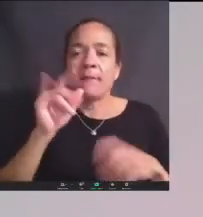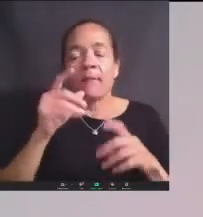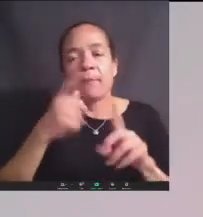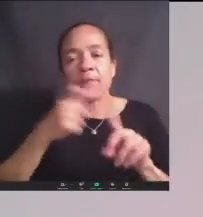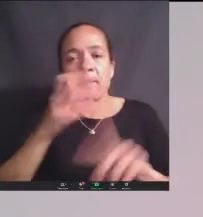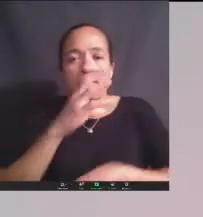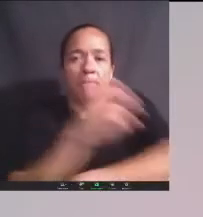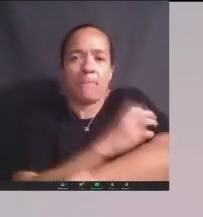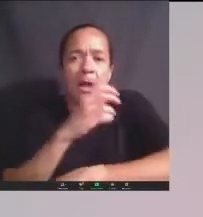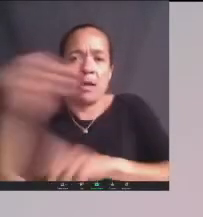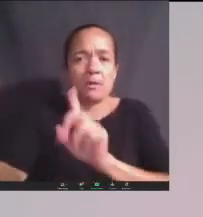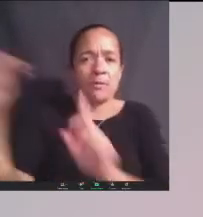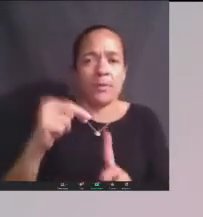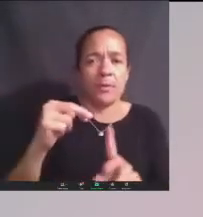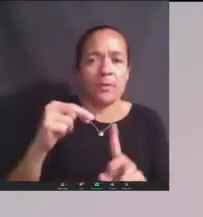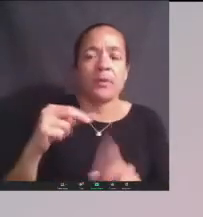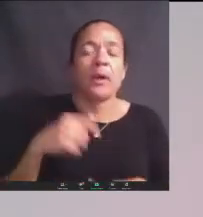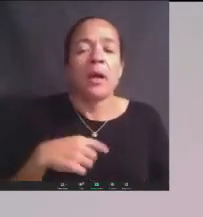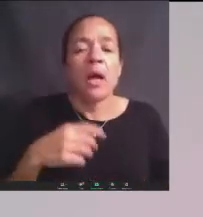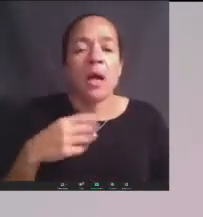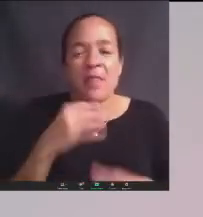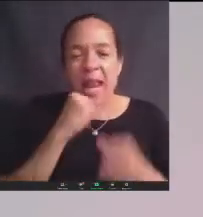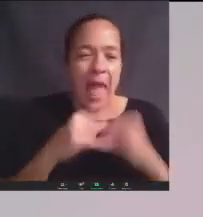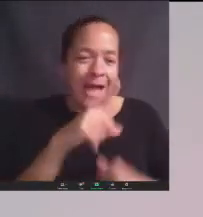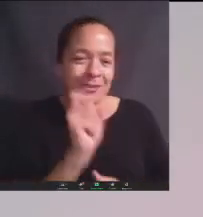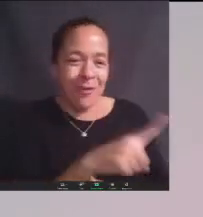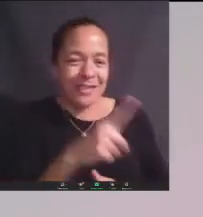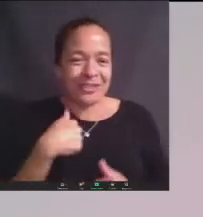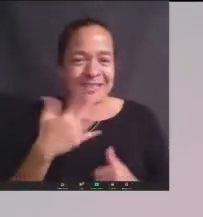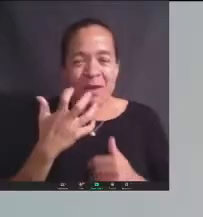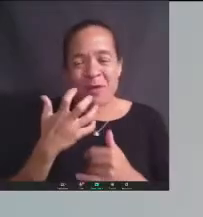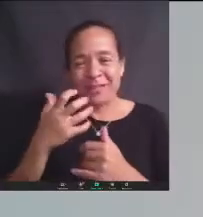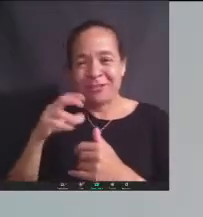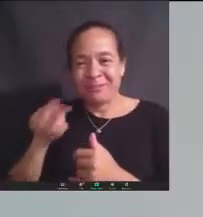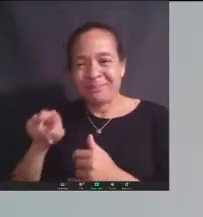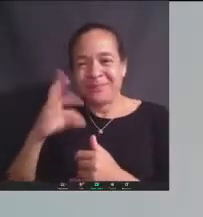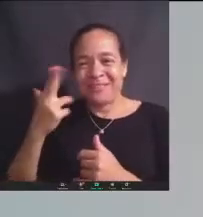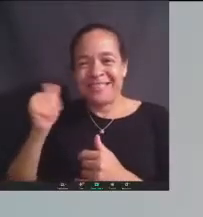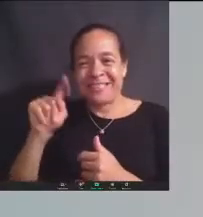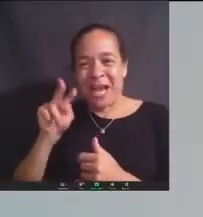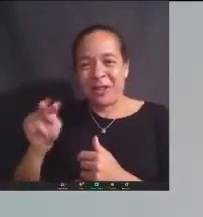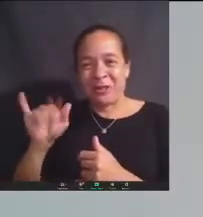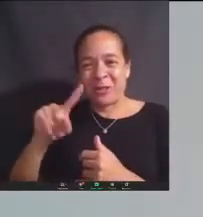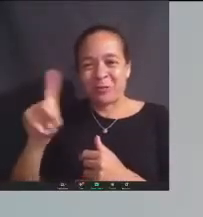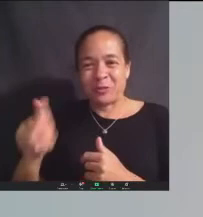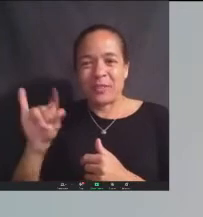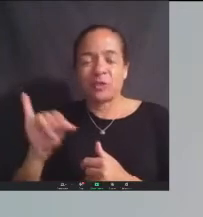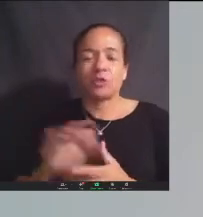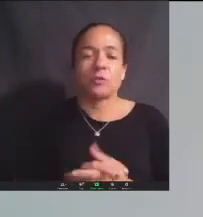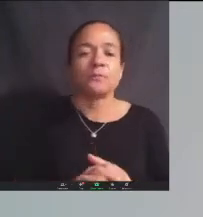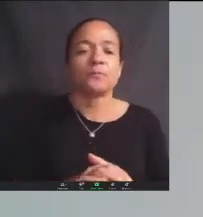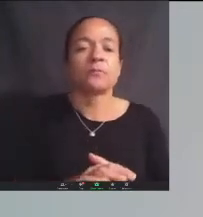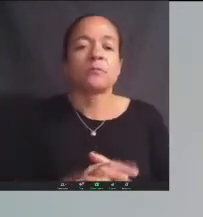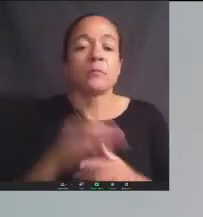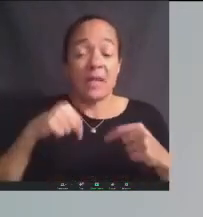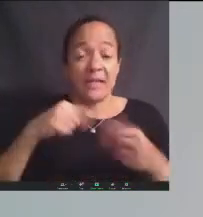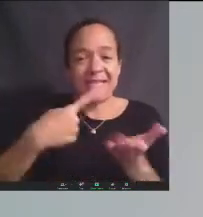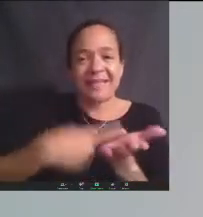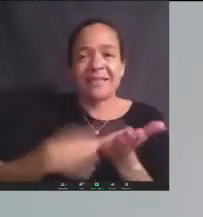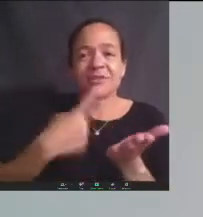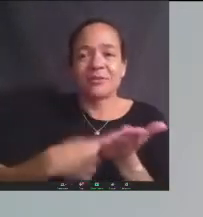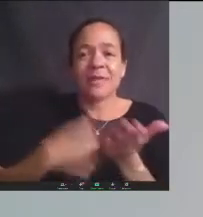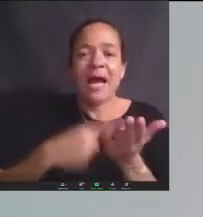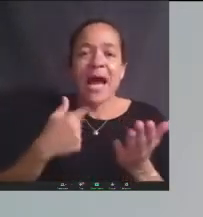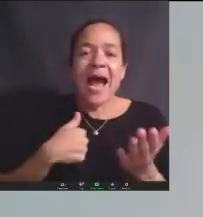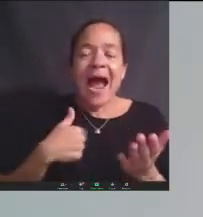beaming in. Sure. And in this conversation, I've juxtaposed black and white, which I really very rarely do. I